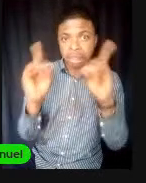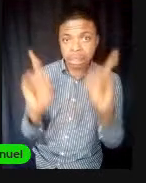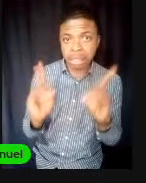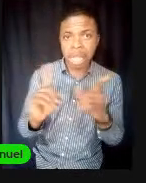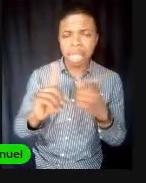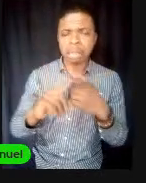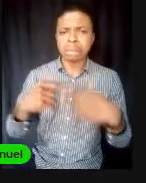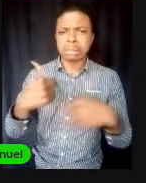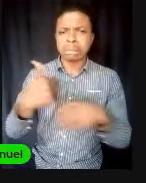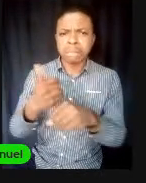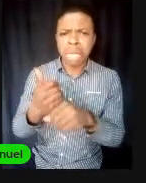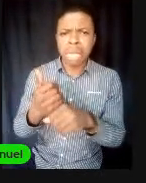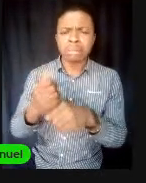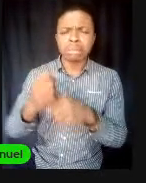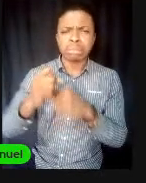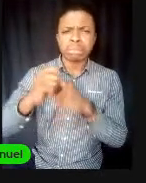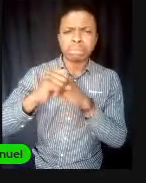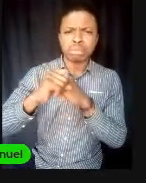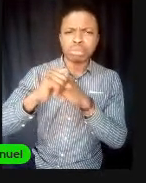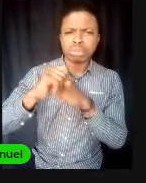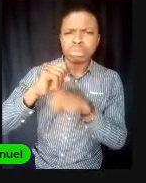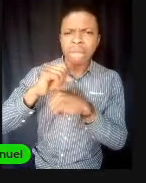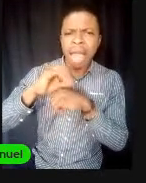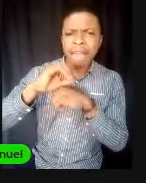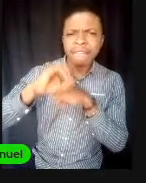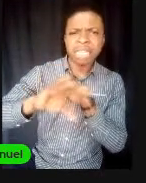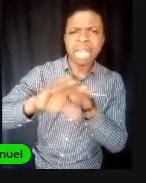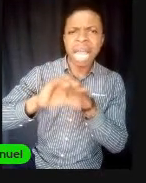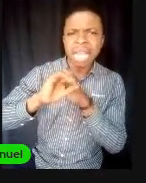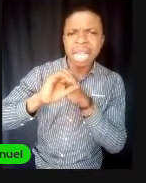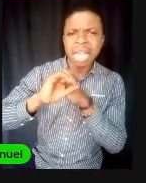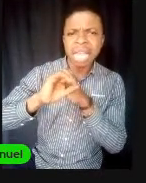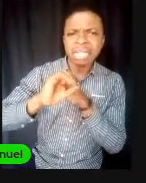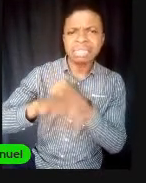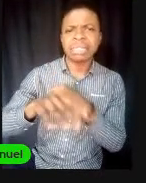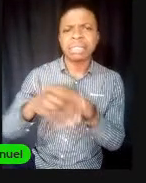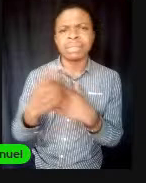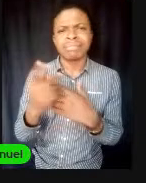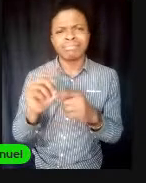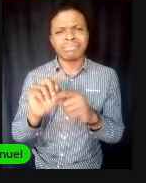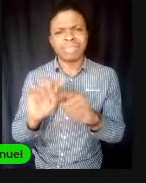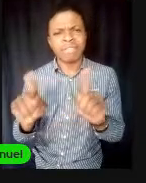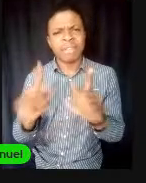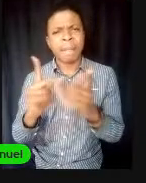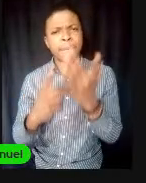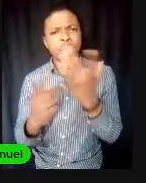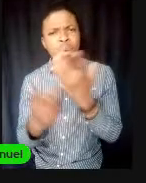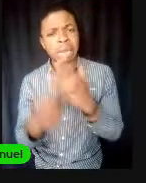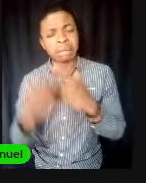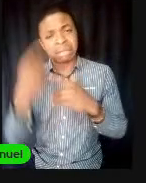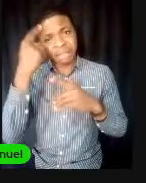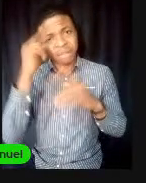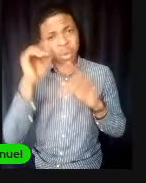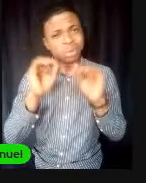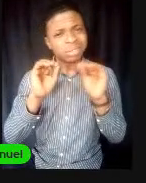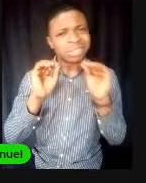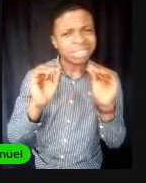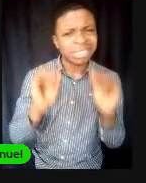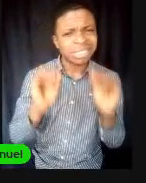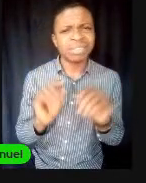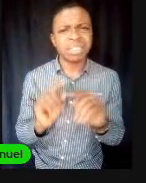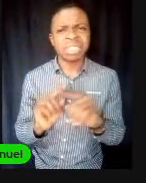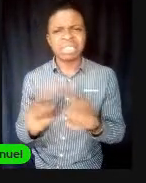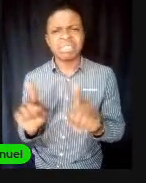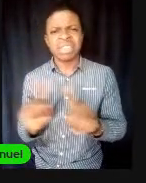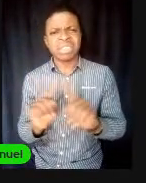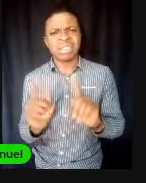awareness. You can design for a campaign. You can design slide for teaching. Okay, so graphic design can fit